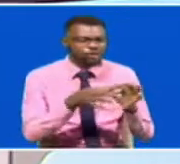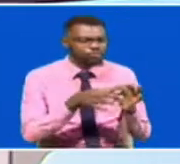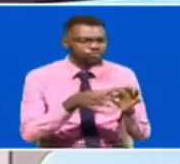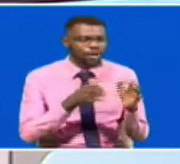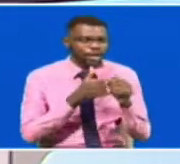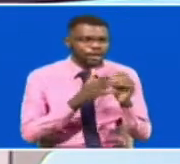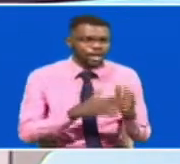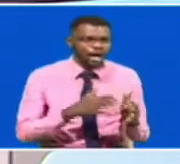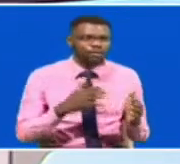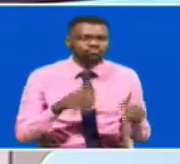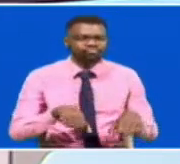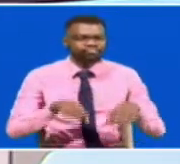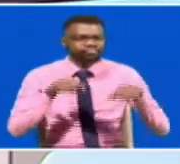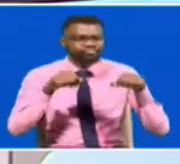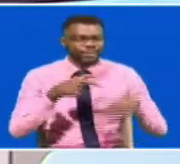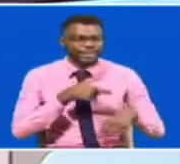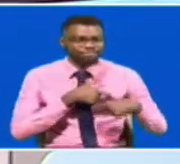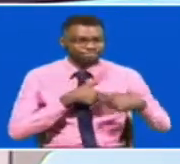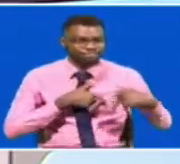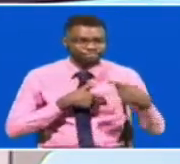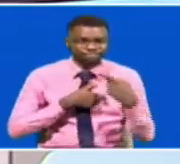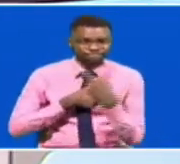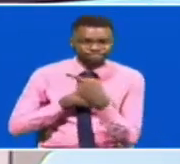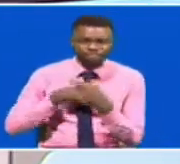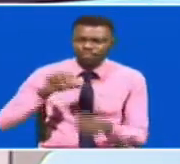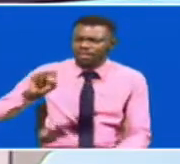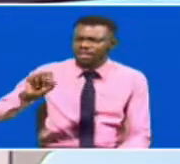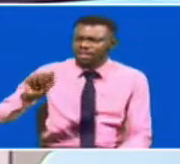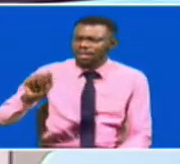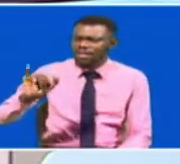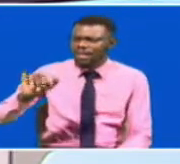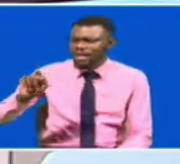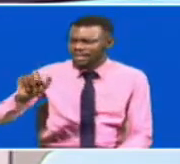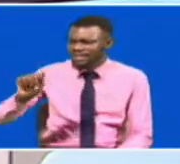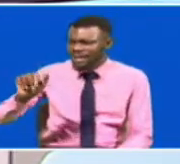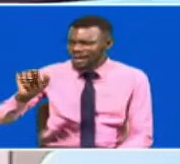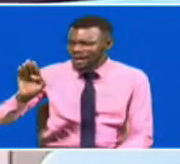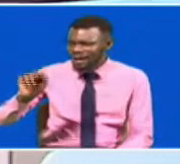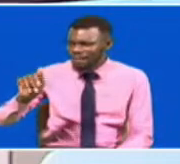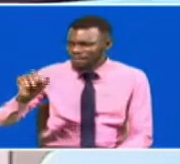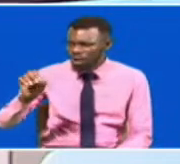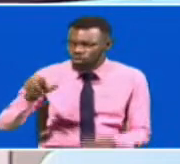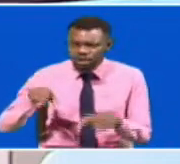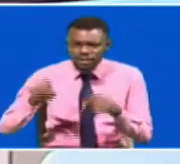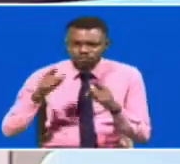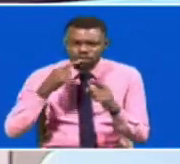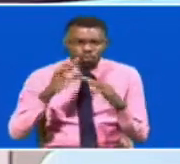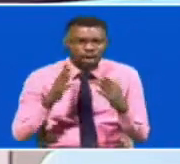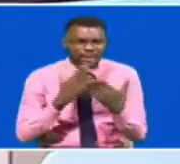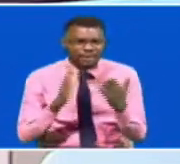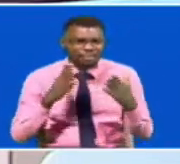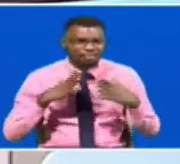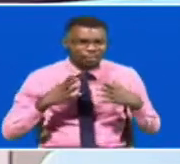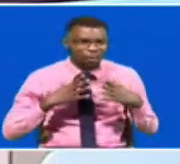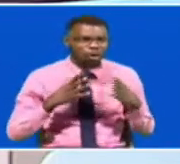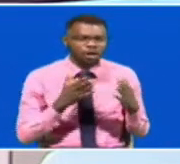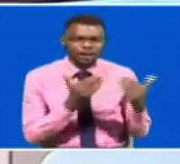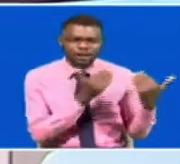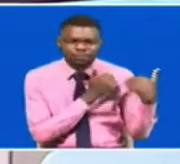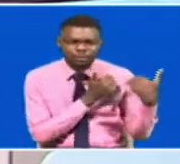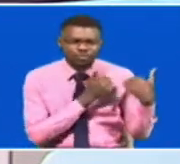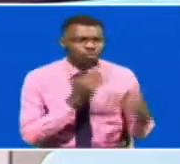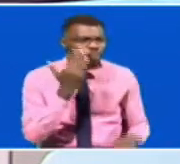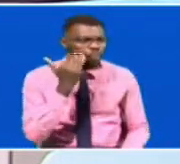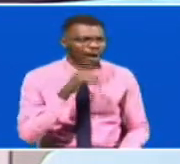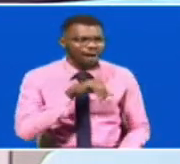year's presidential election, Saitabao Ole Kanchori, claims that some key individuals were to blame for Raila Odinga's lost elections.